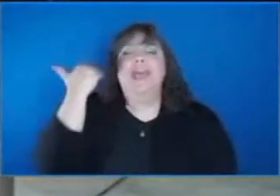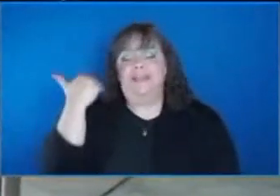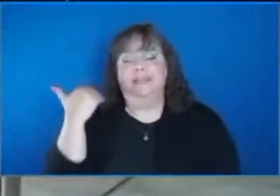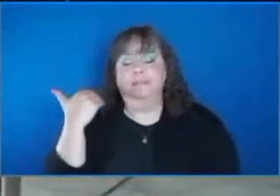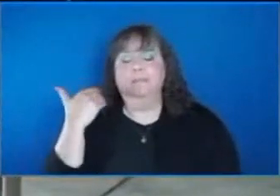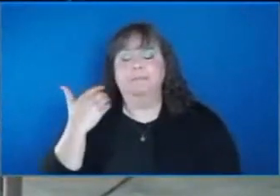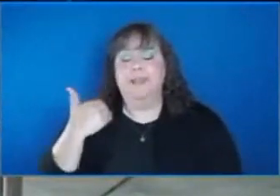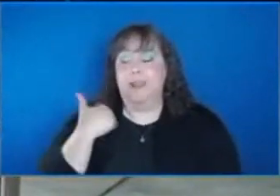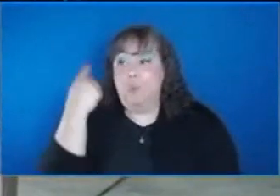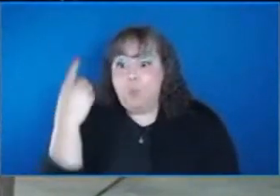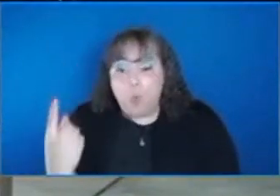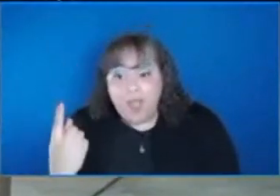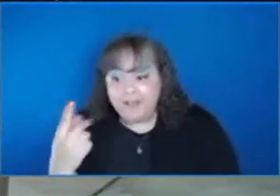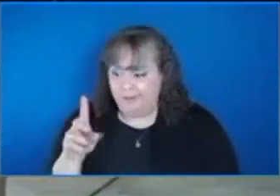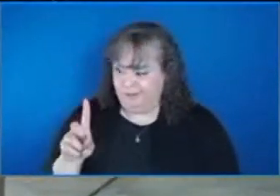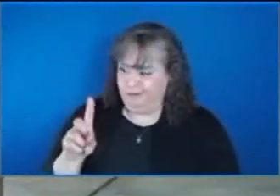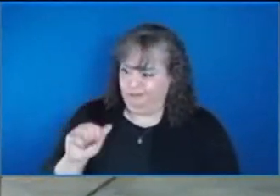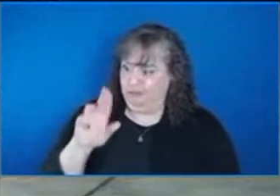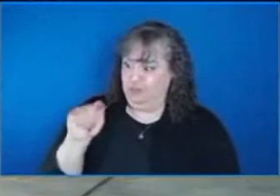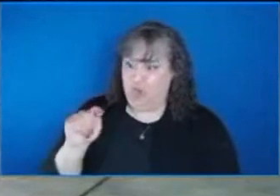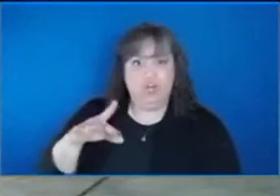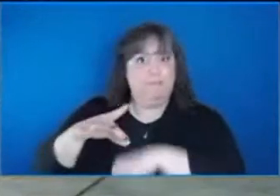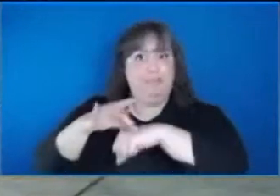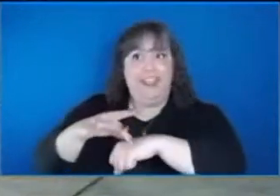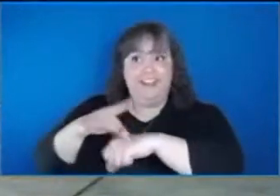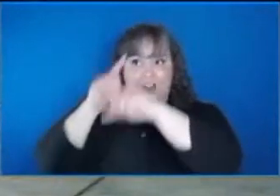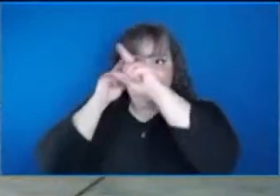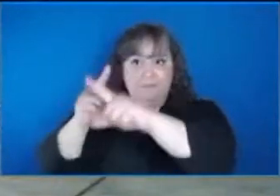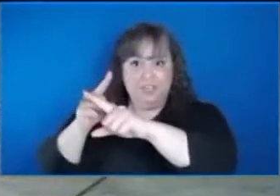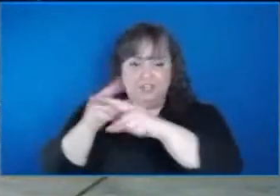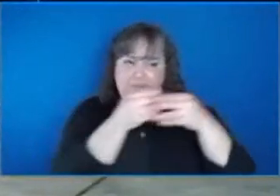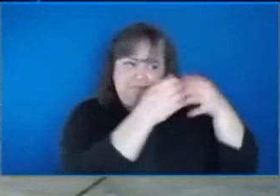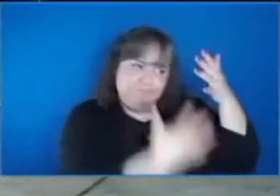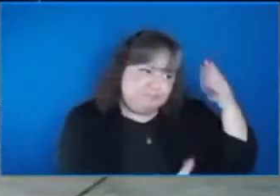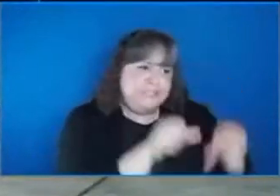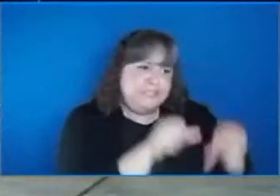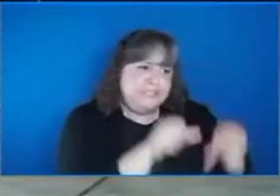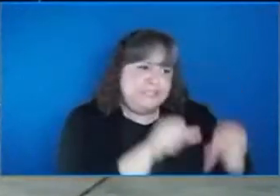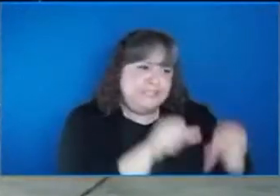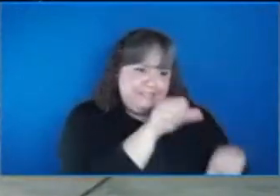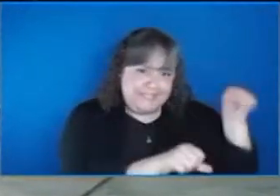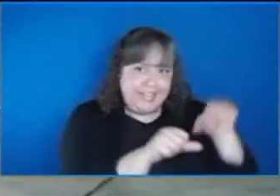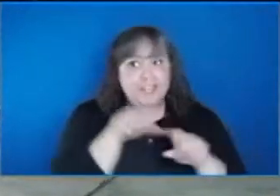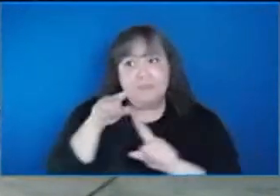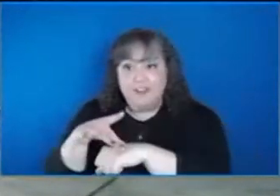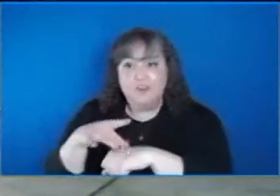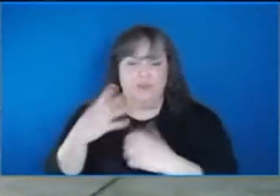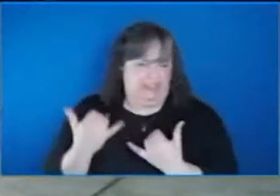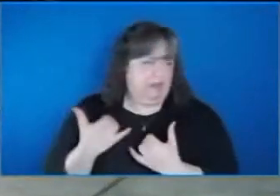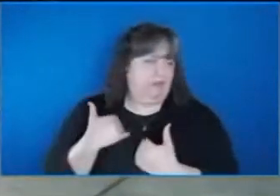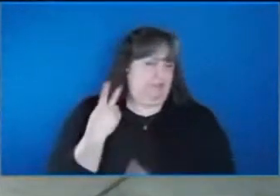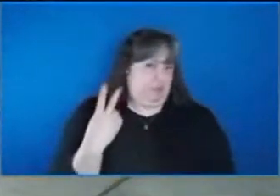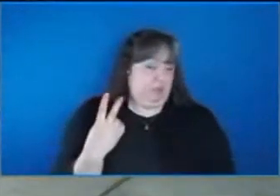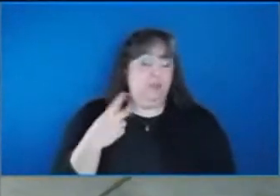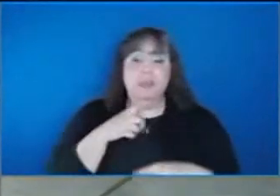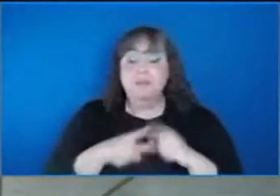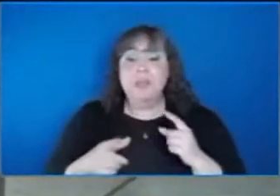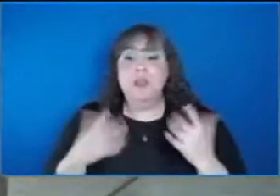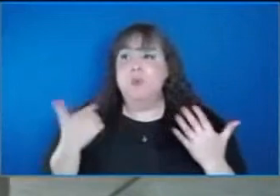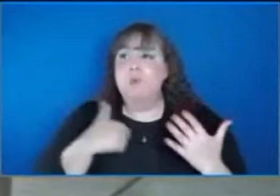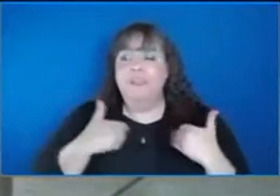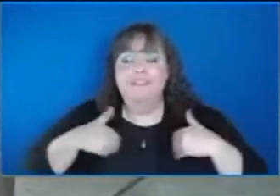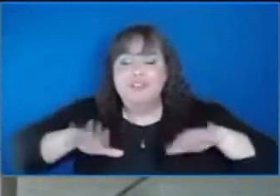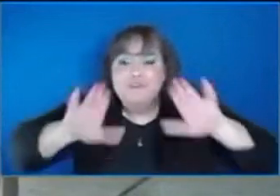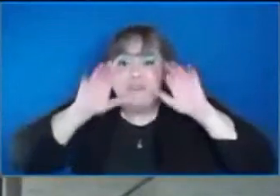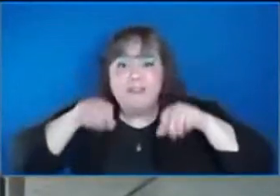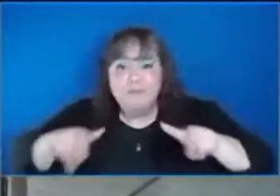DART. I thought, you know, we have an amazing opportunity with this mission to tell the world about how important it